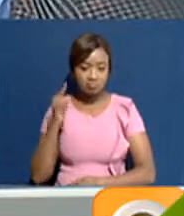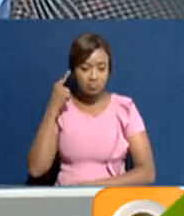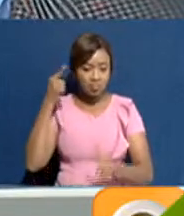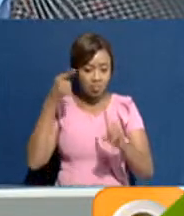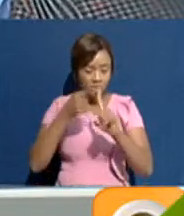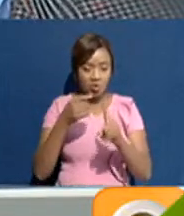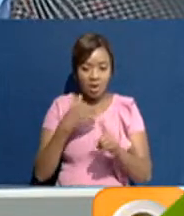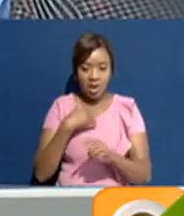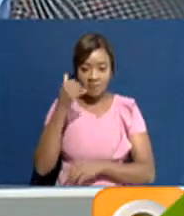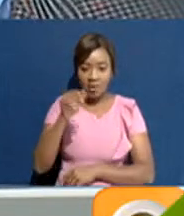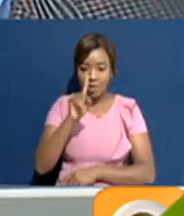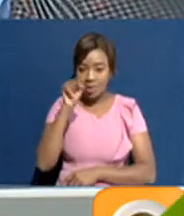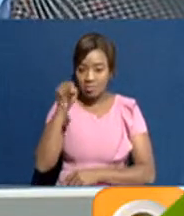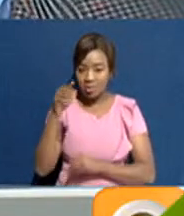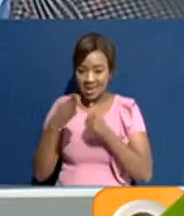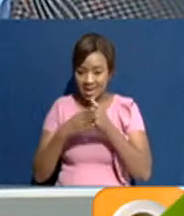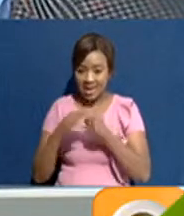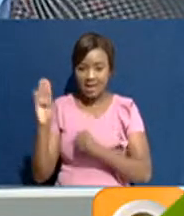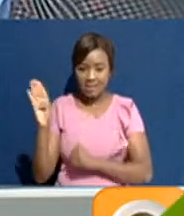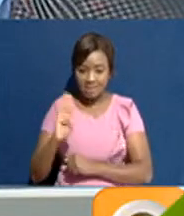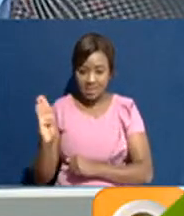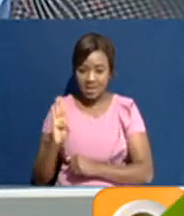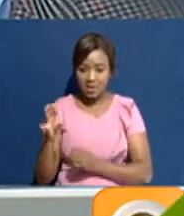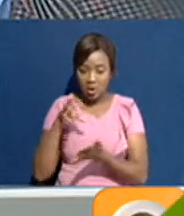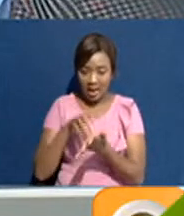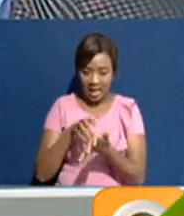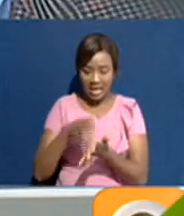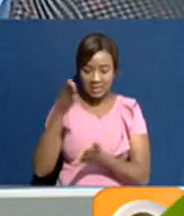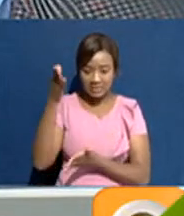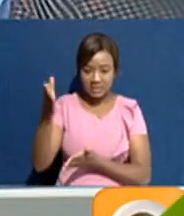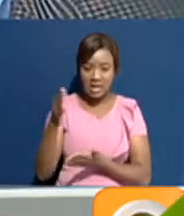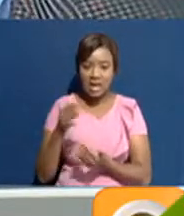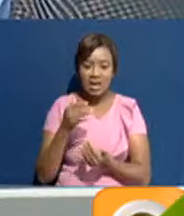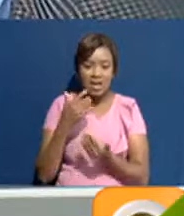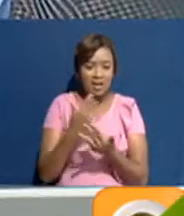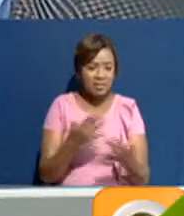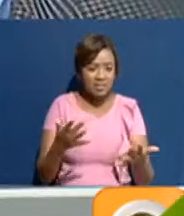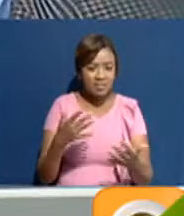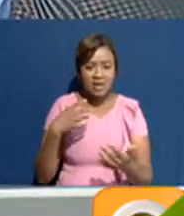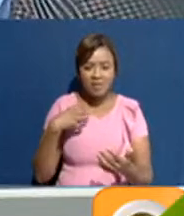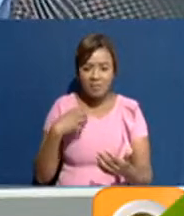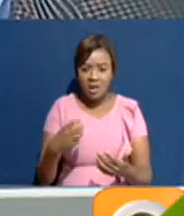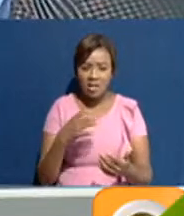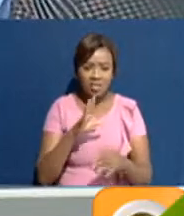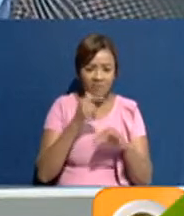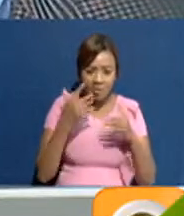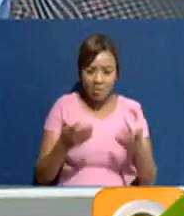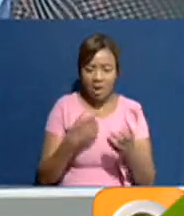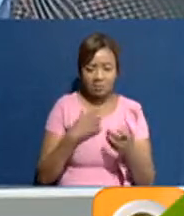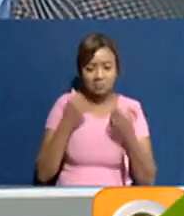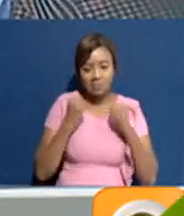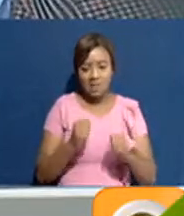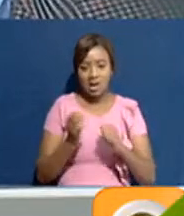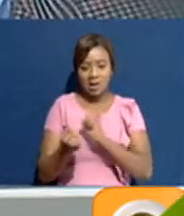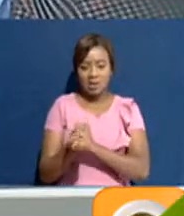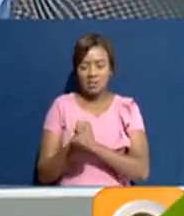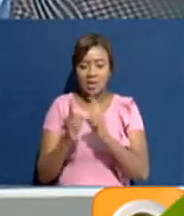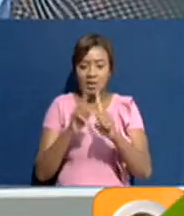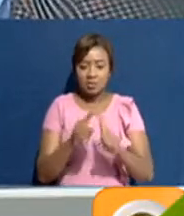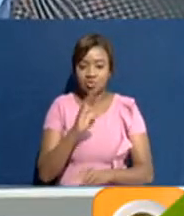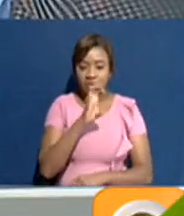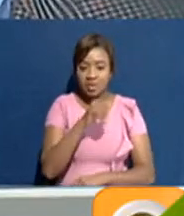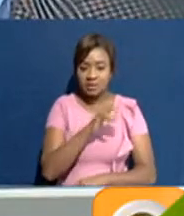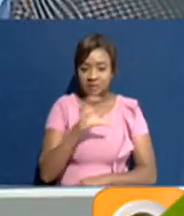in a 1.9 billion shillings recovery case of unexplained assets. In the case filed by the EACC,